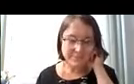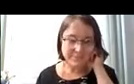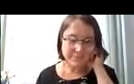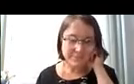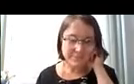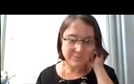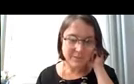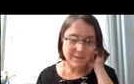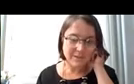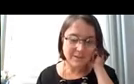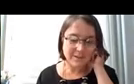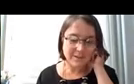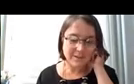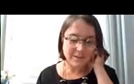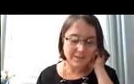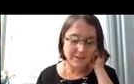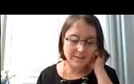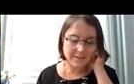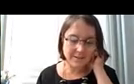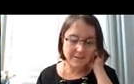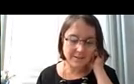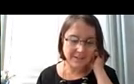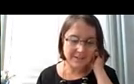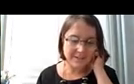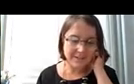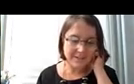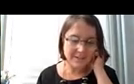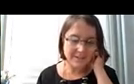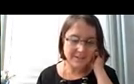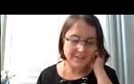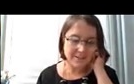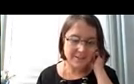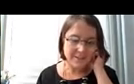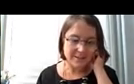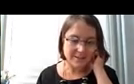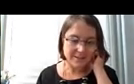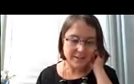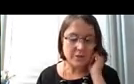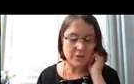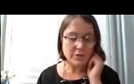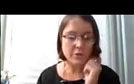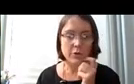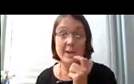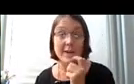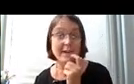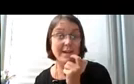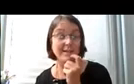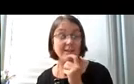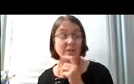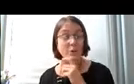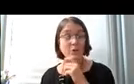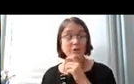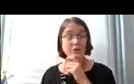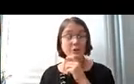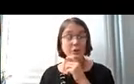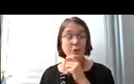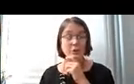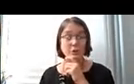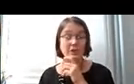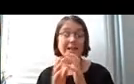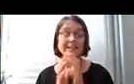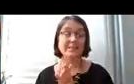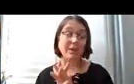Okay. You'll then next go on